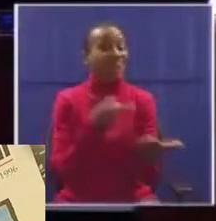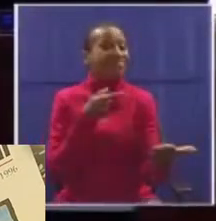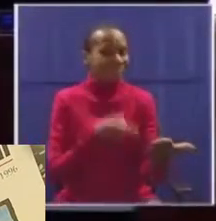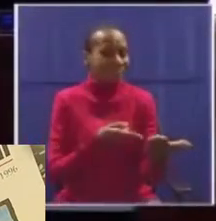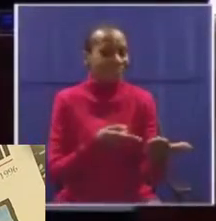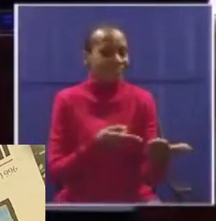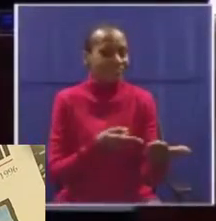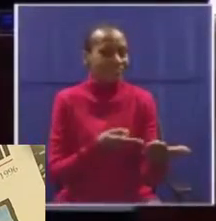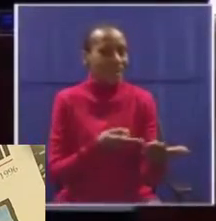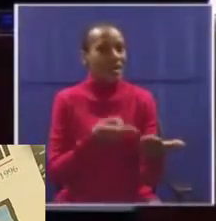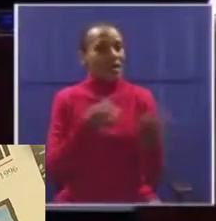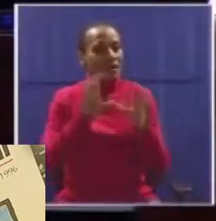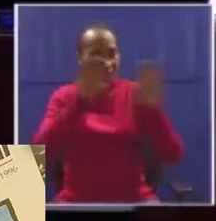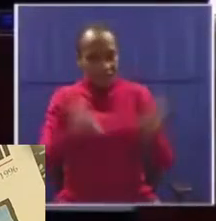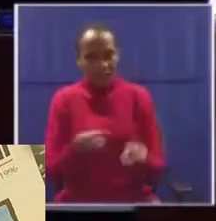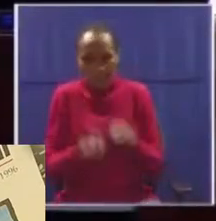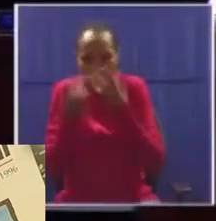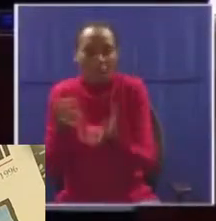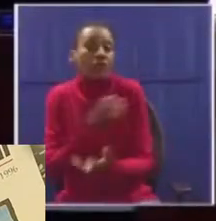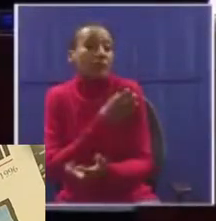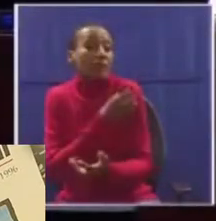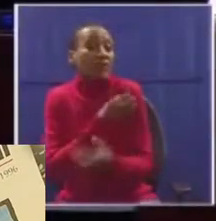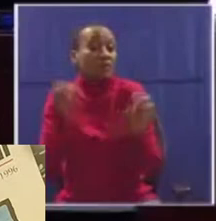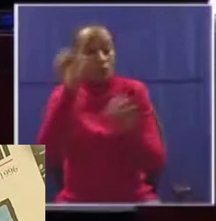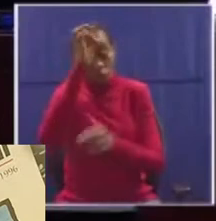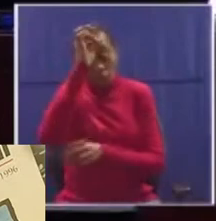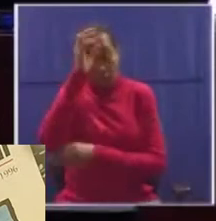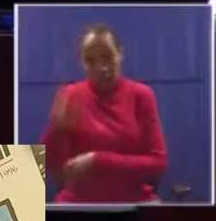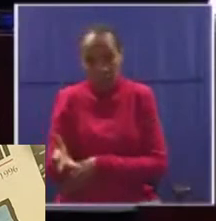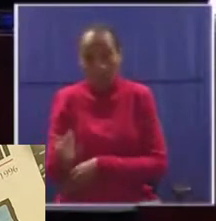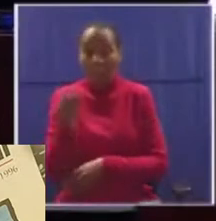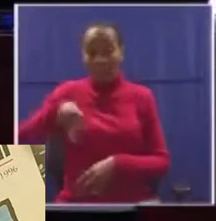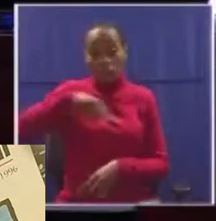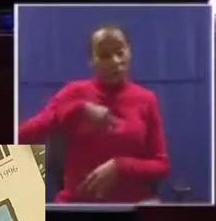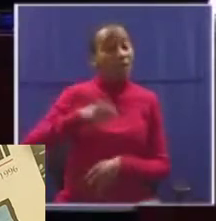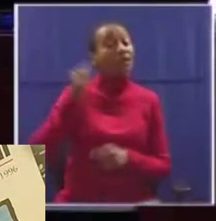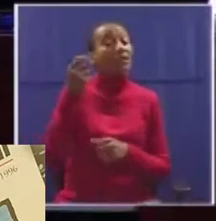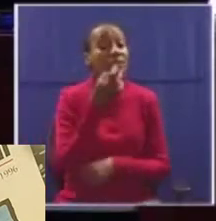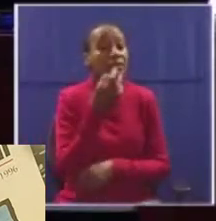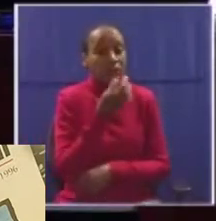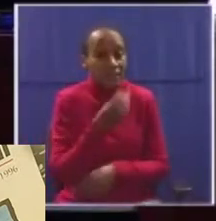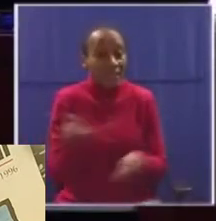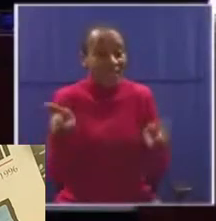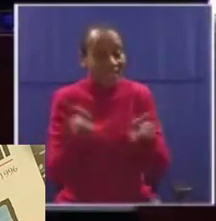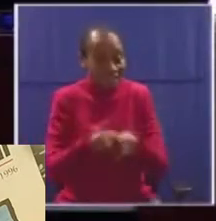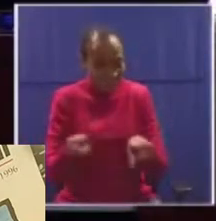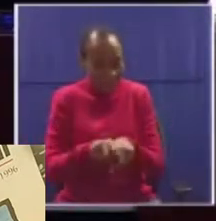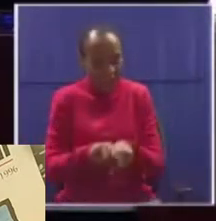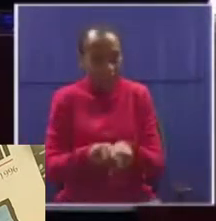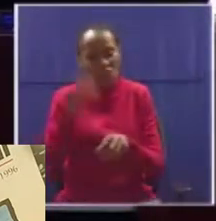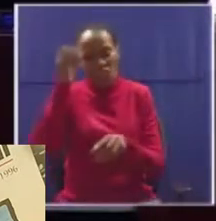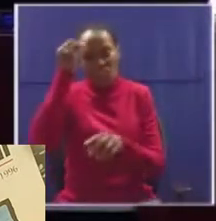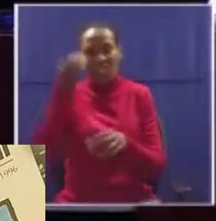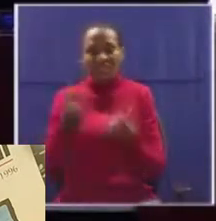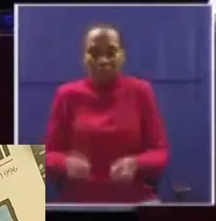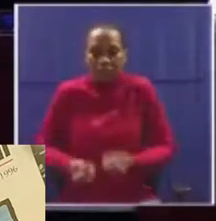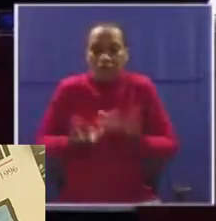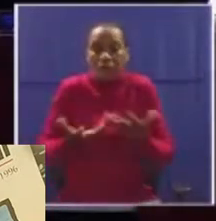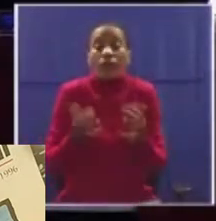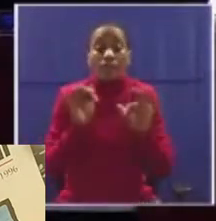exemption by the minister of police agreeing that same is in the public interest and